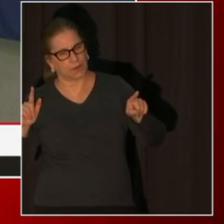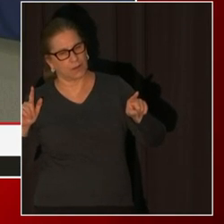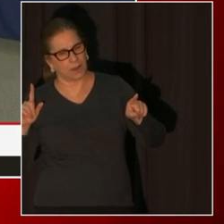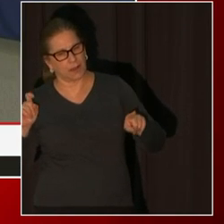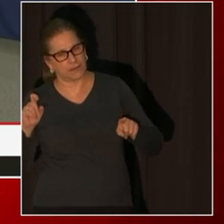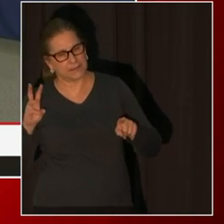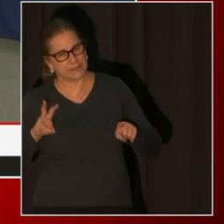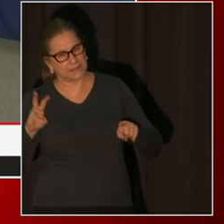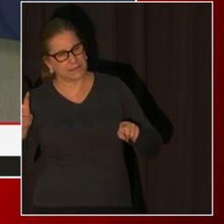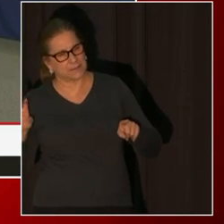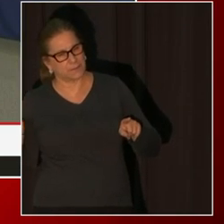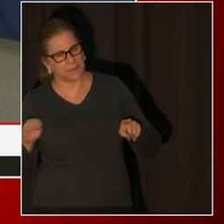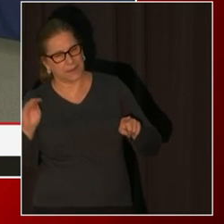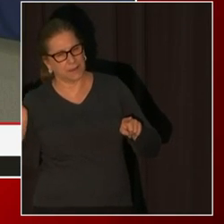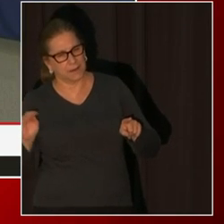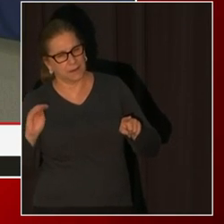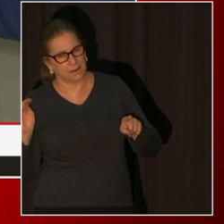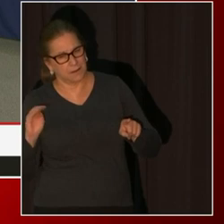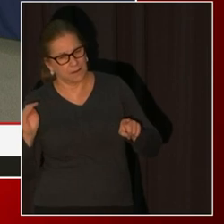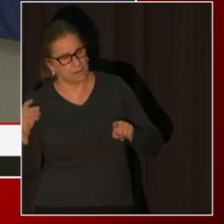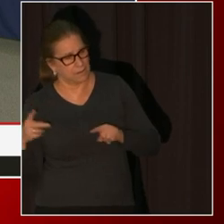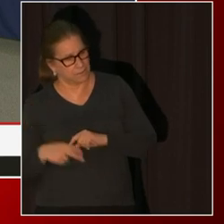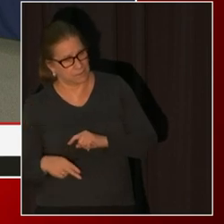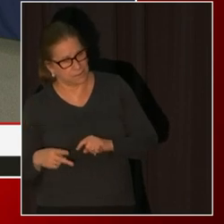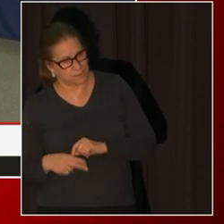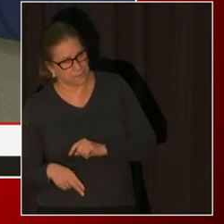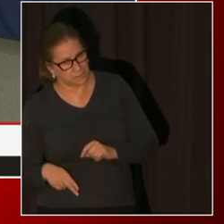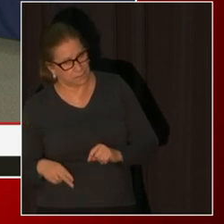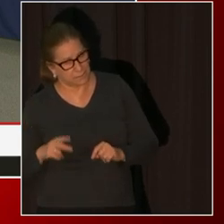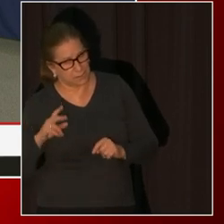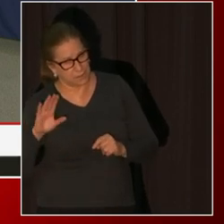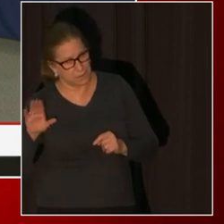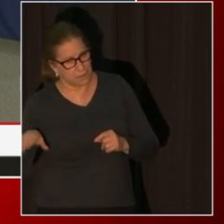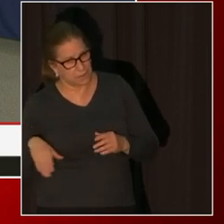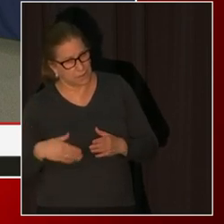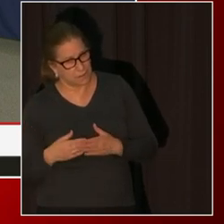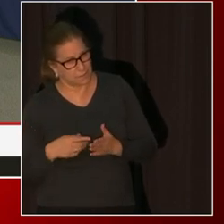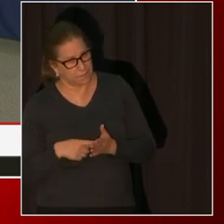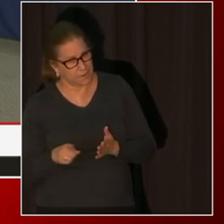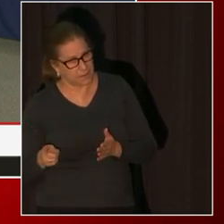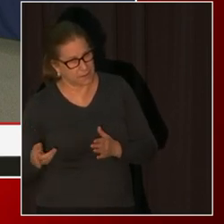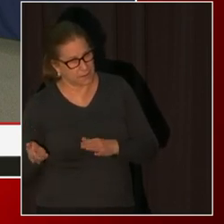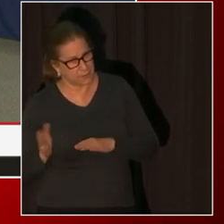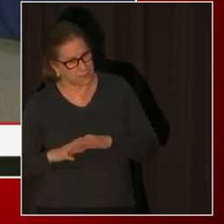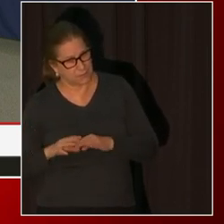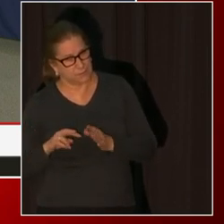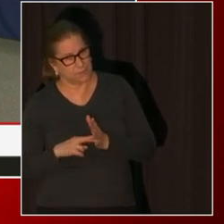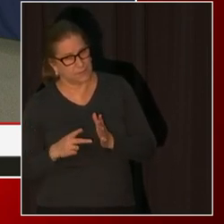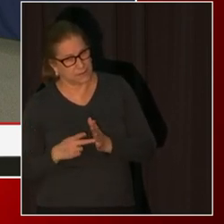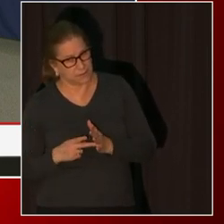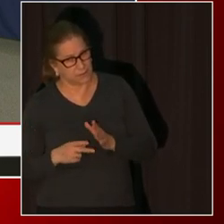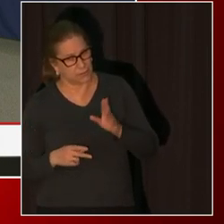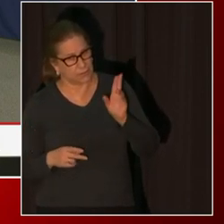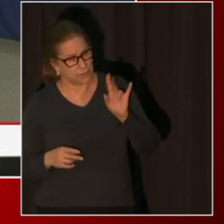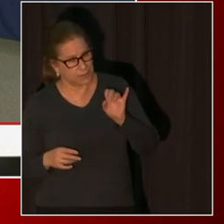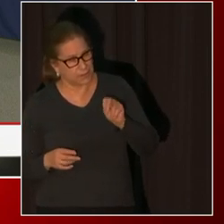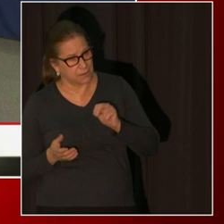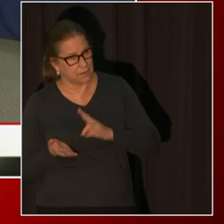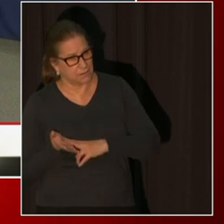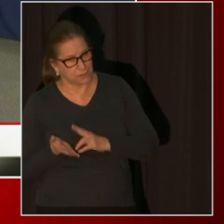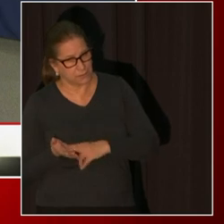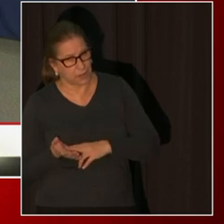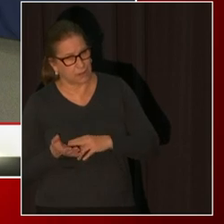budgets, including cutting all pay increases. Does that mean under bargained union contracts as well?